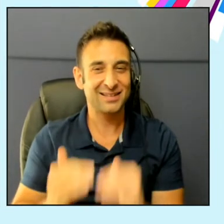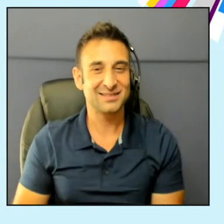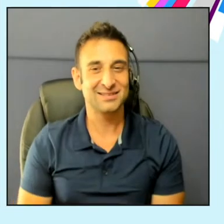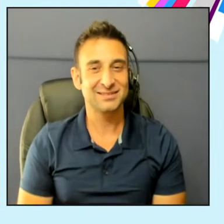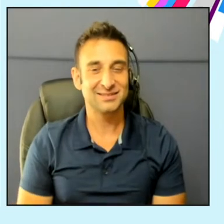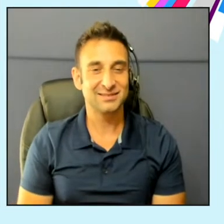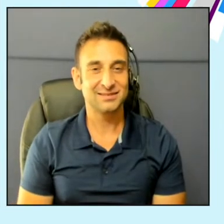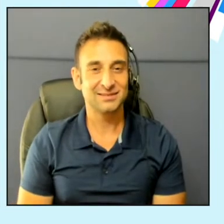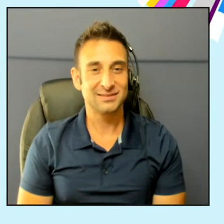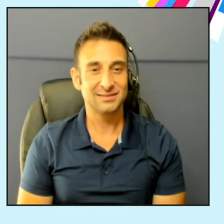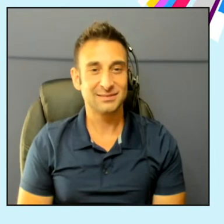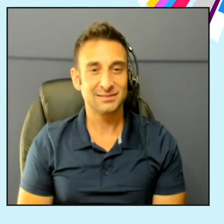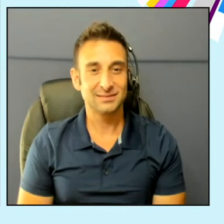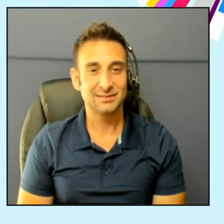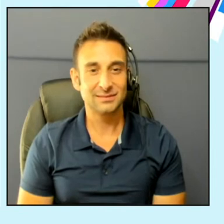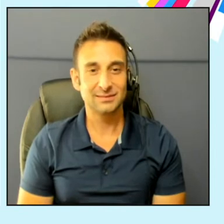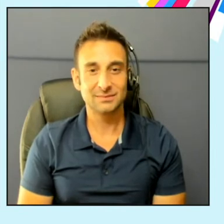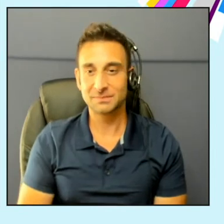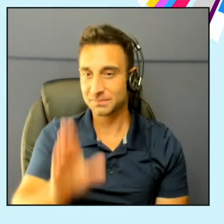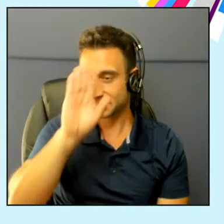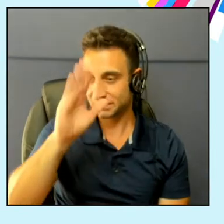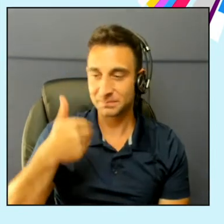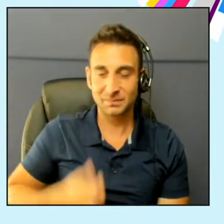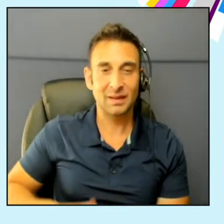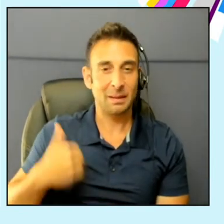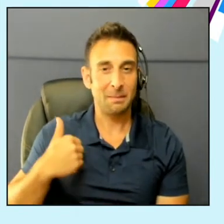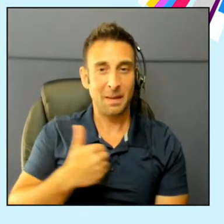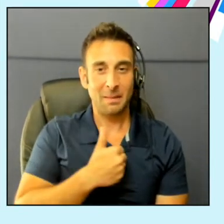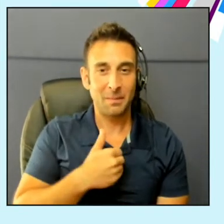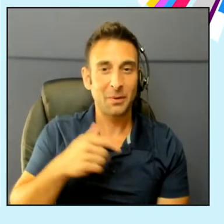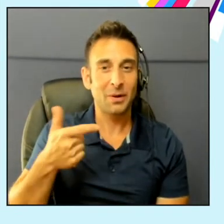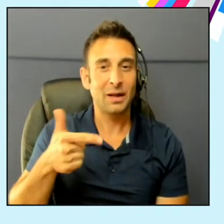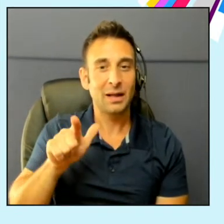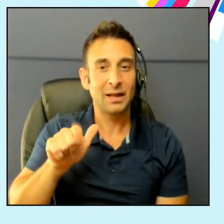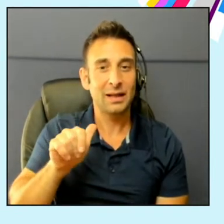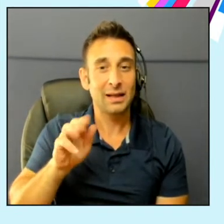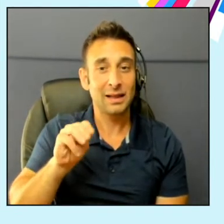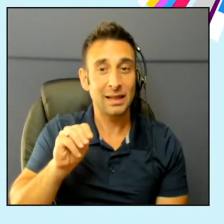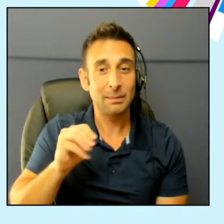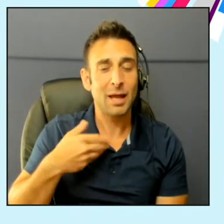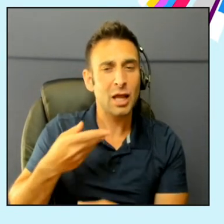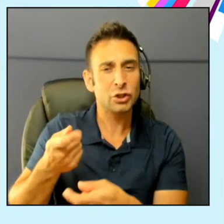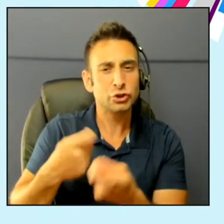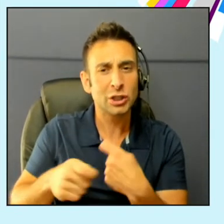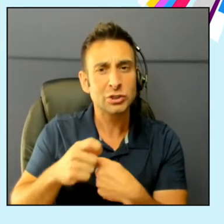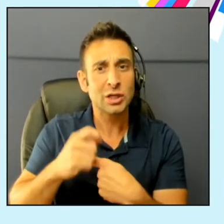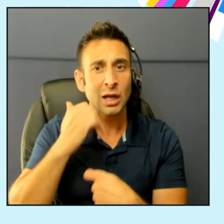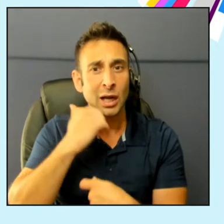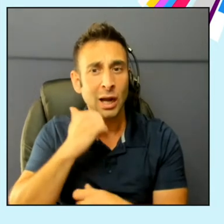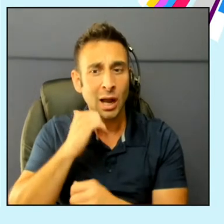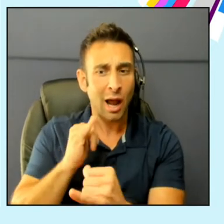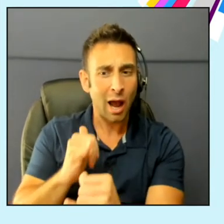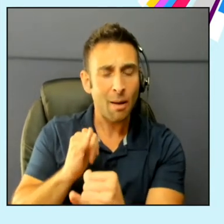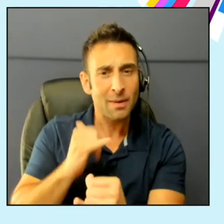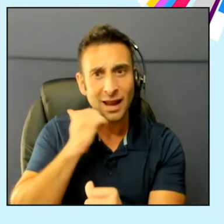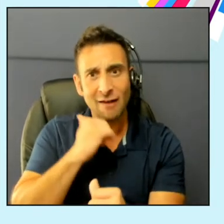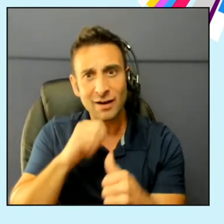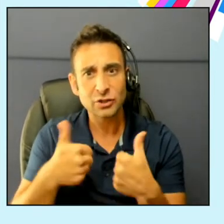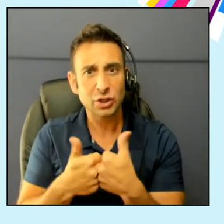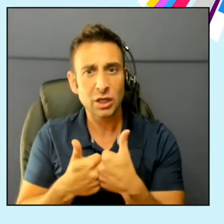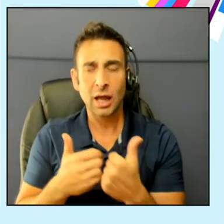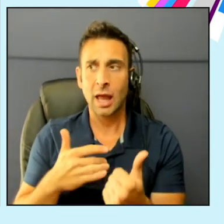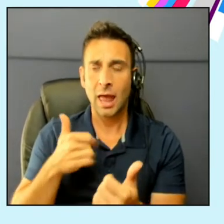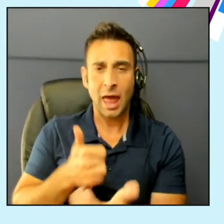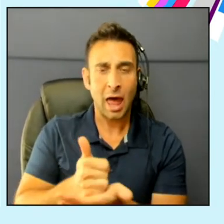Hey, I'm Jan, a member of the Gleam community. Exchanging on common day-to-day challenges and understanding how others deal with them is one